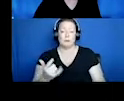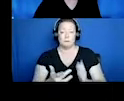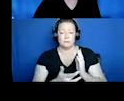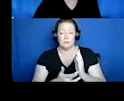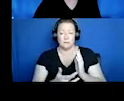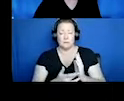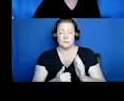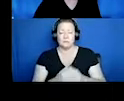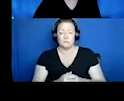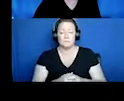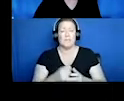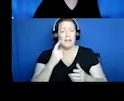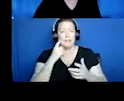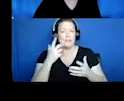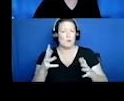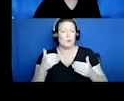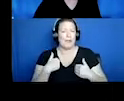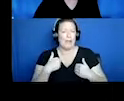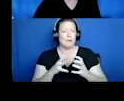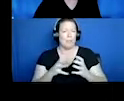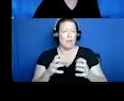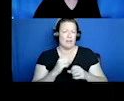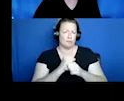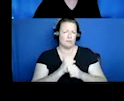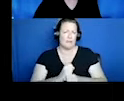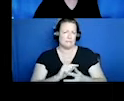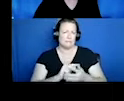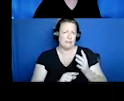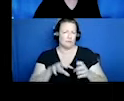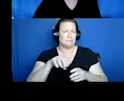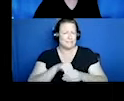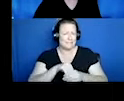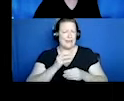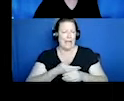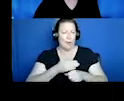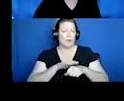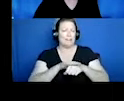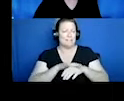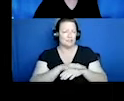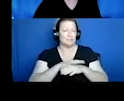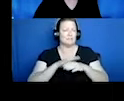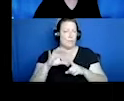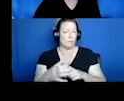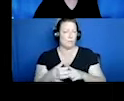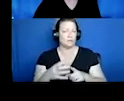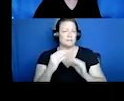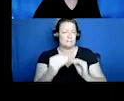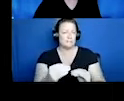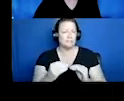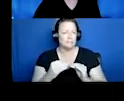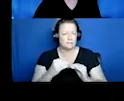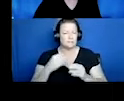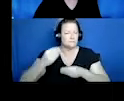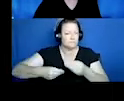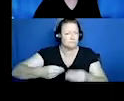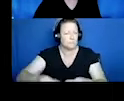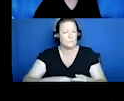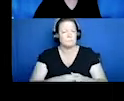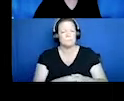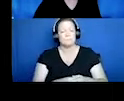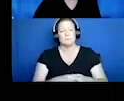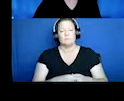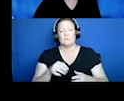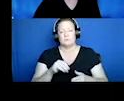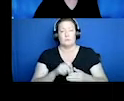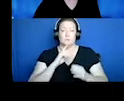I think that we already have a lot of these protective factors within our Indigenous culture and teachings. And so that's